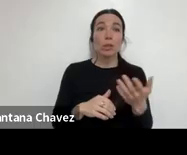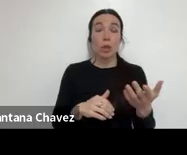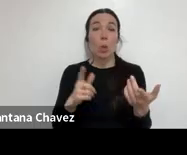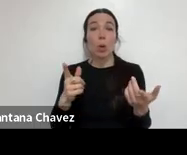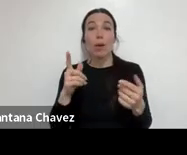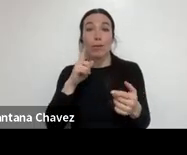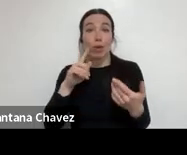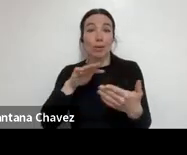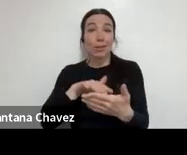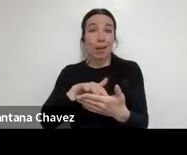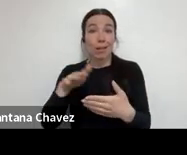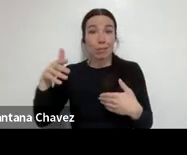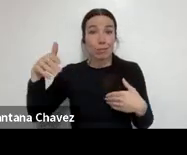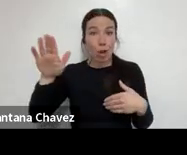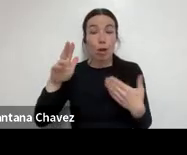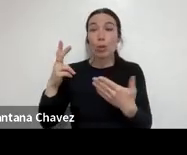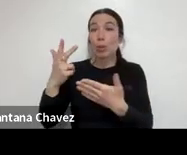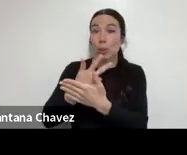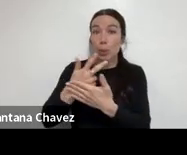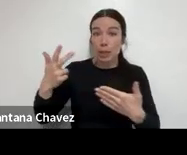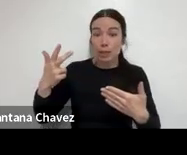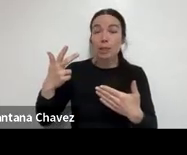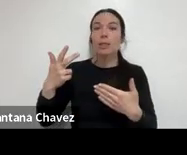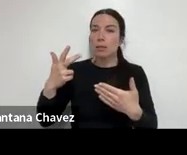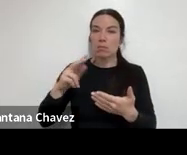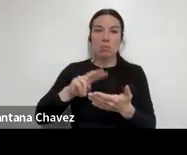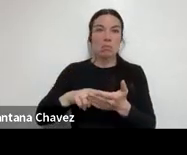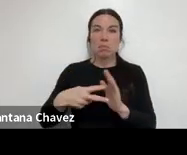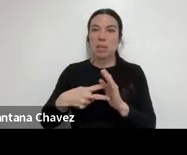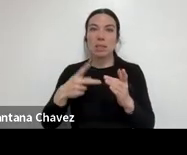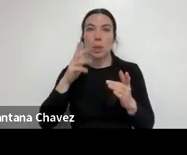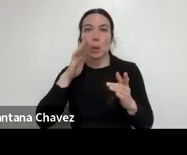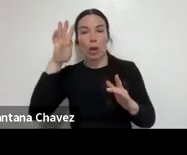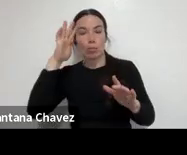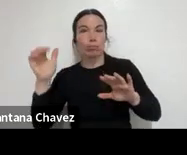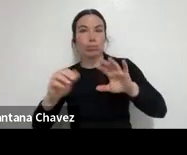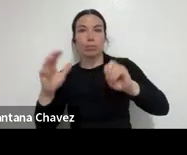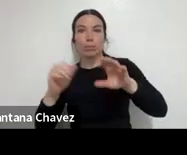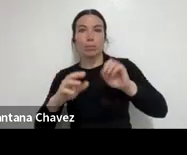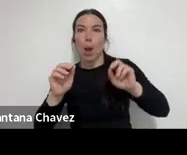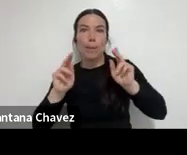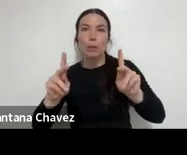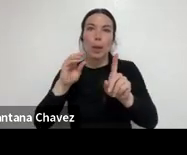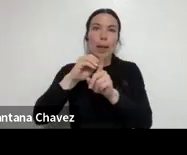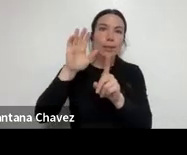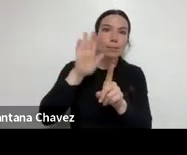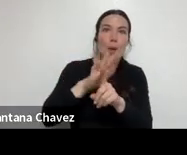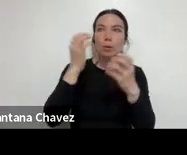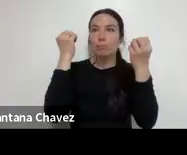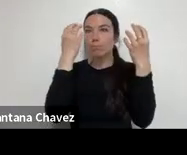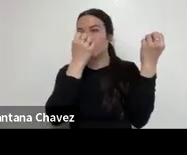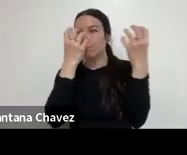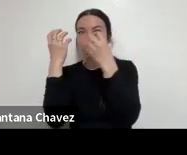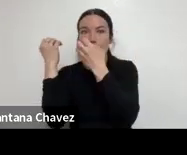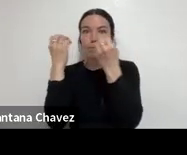you're really being exposed to a lot of very different kinds of simulation, cultural simulation